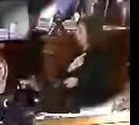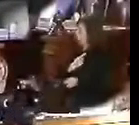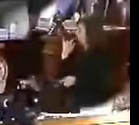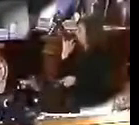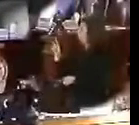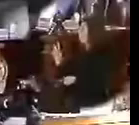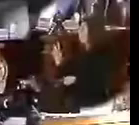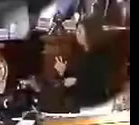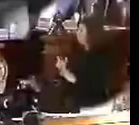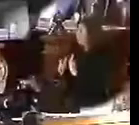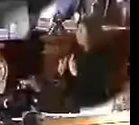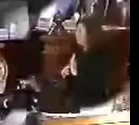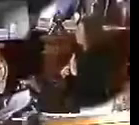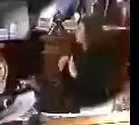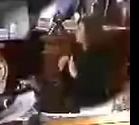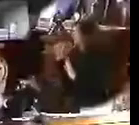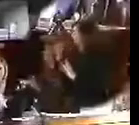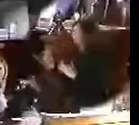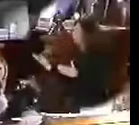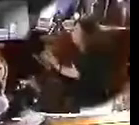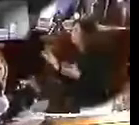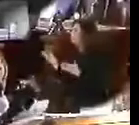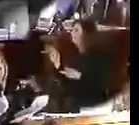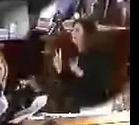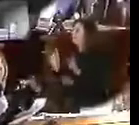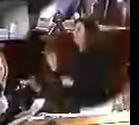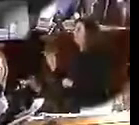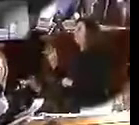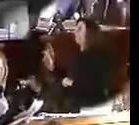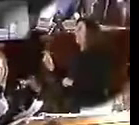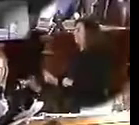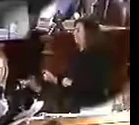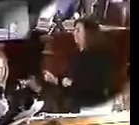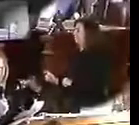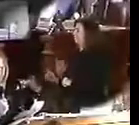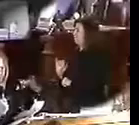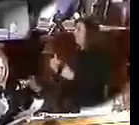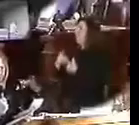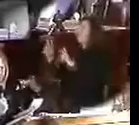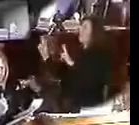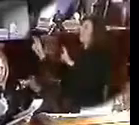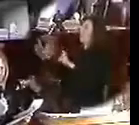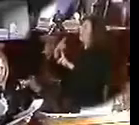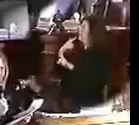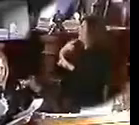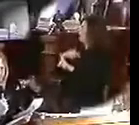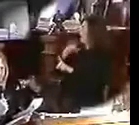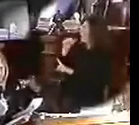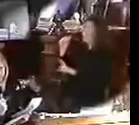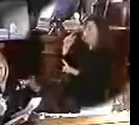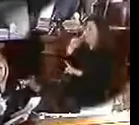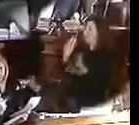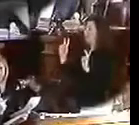two-thirds rule does not serve the people of Texas. I have a quote. It says, "I don't think the people of Texas sent